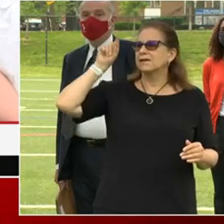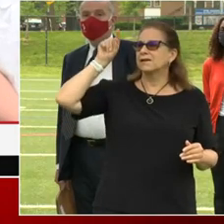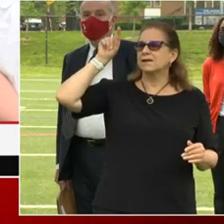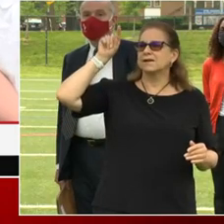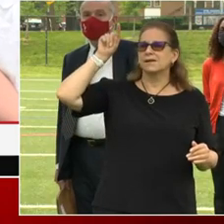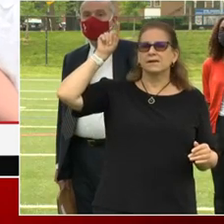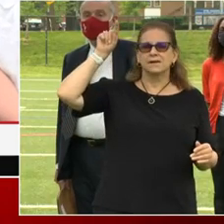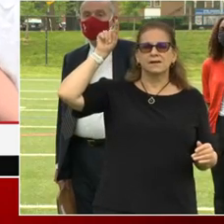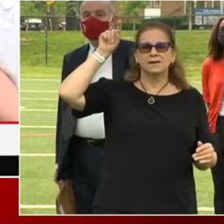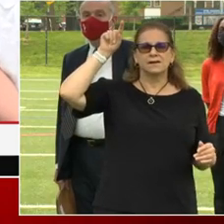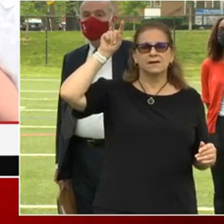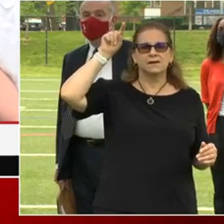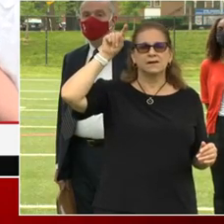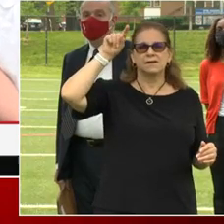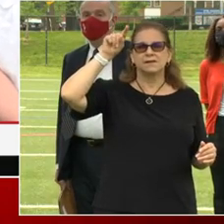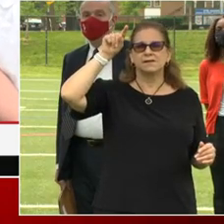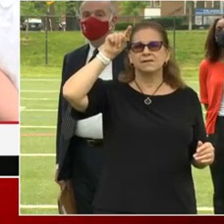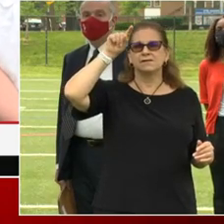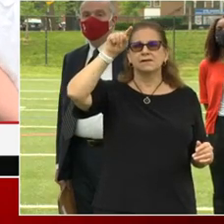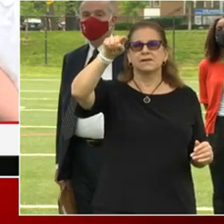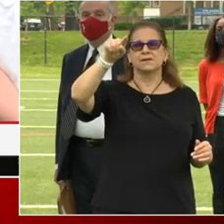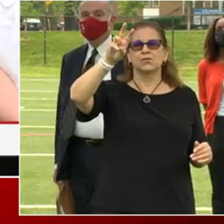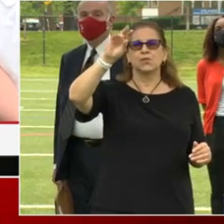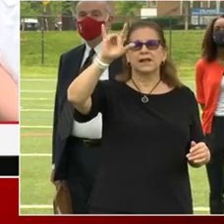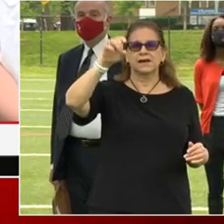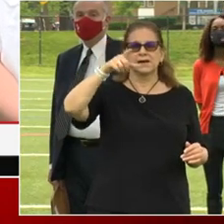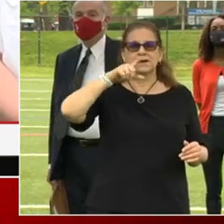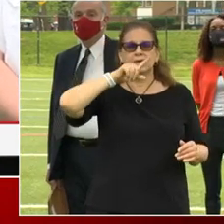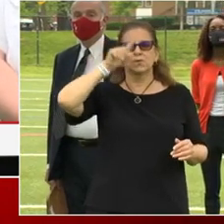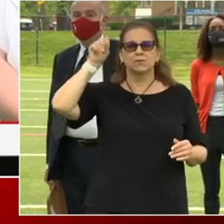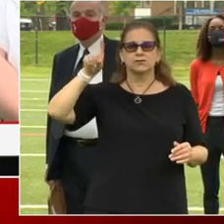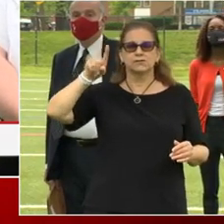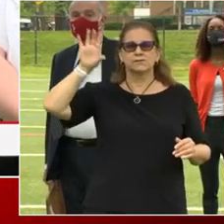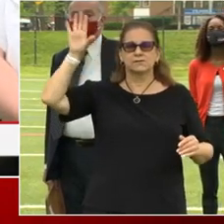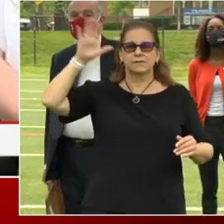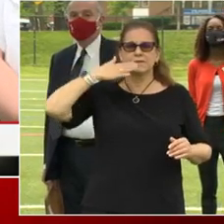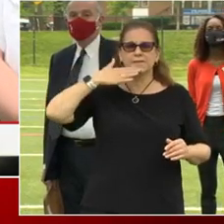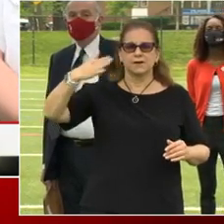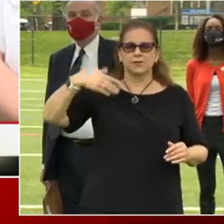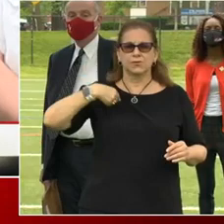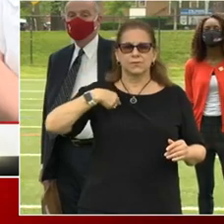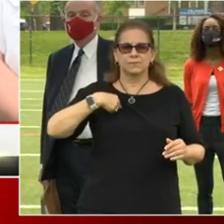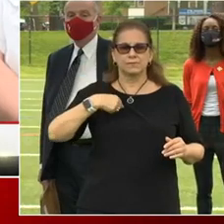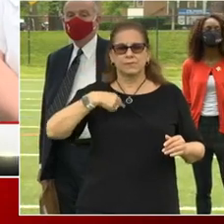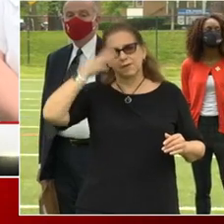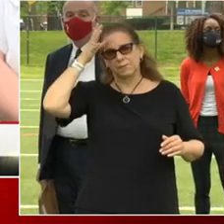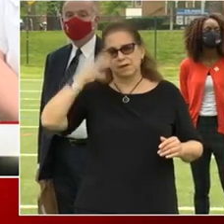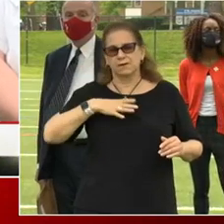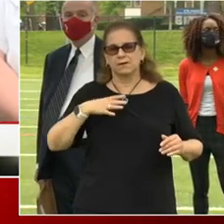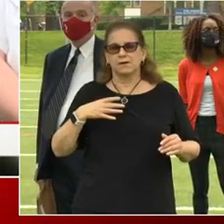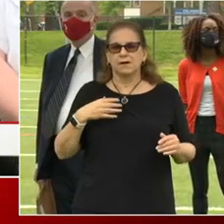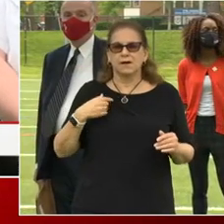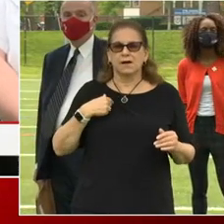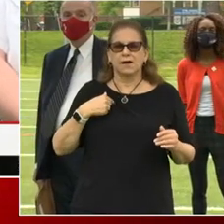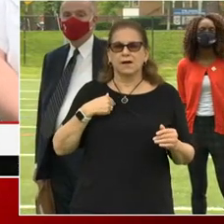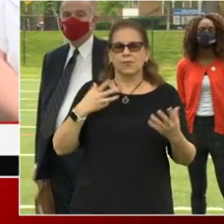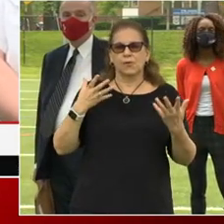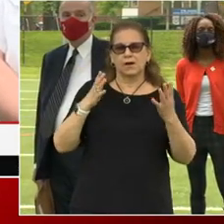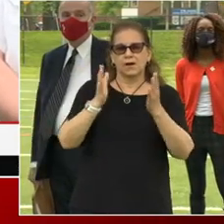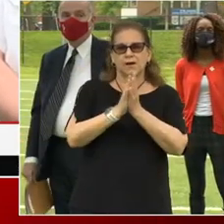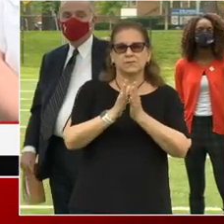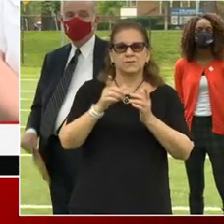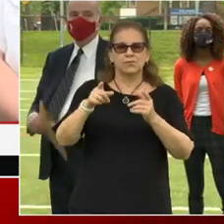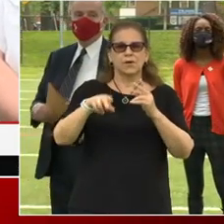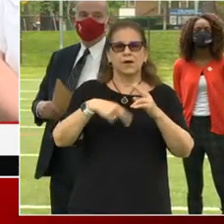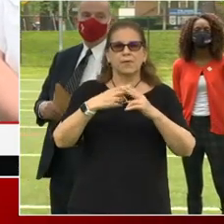Good afternoon, everyone. Good afternoon. Just while I have the mayor and the chief here, I'm talking about prevention,